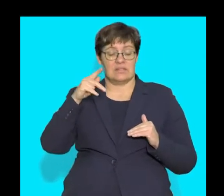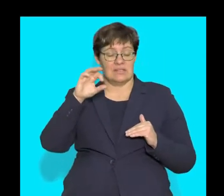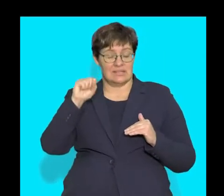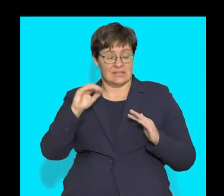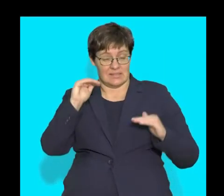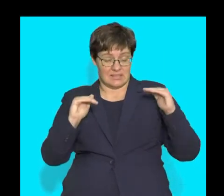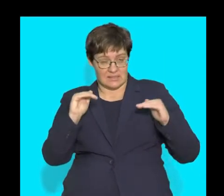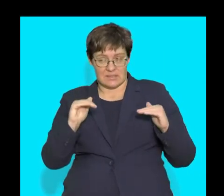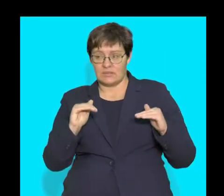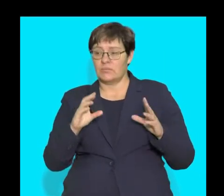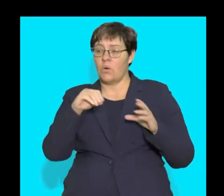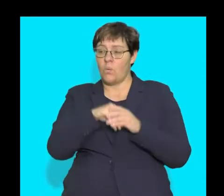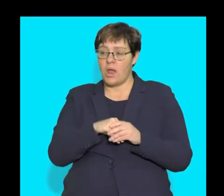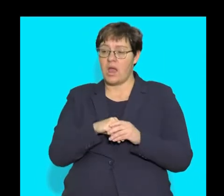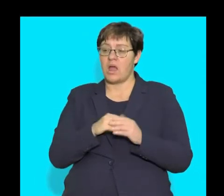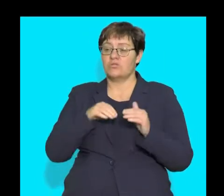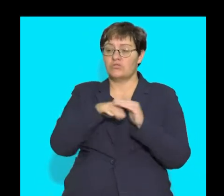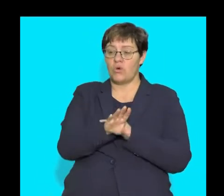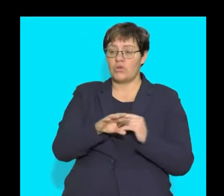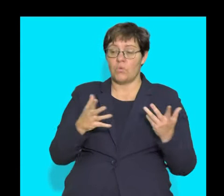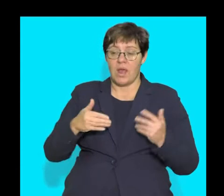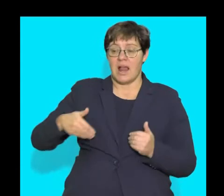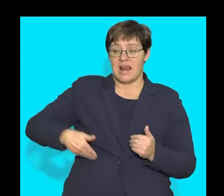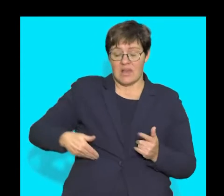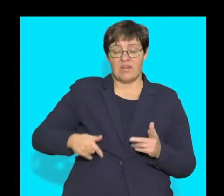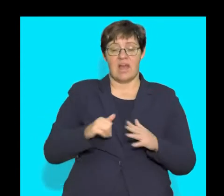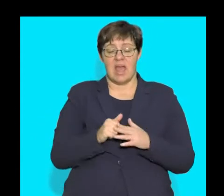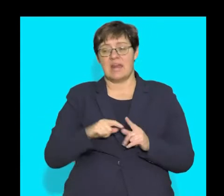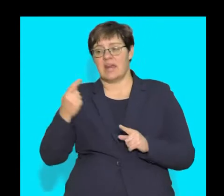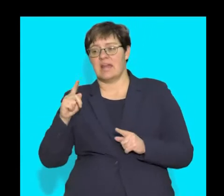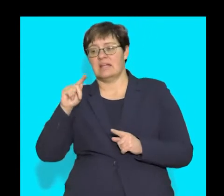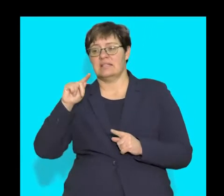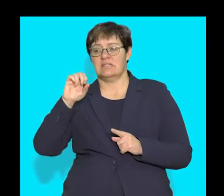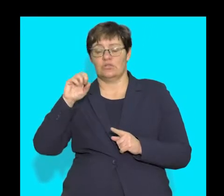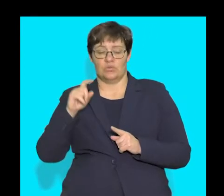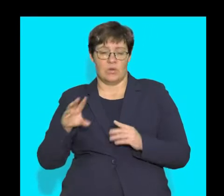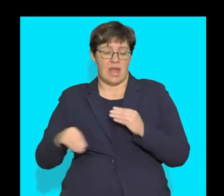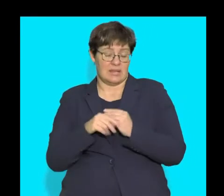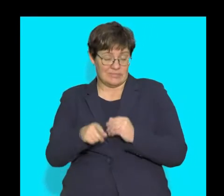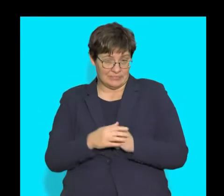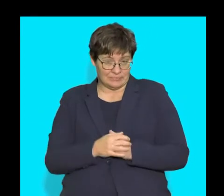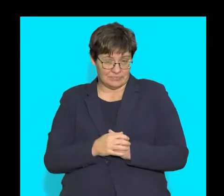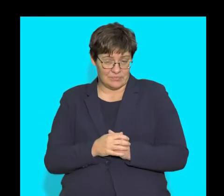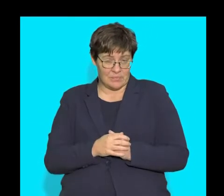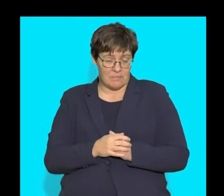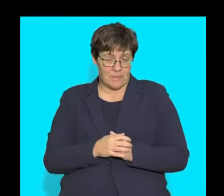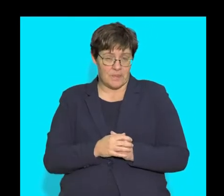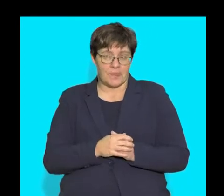tissue. Guys, so insulin plays an important role. So let's try and understand what insulin does. So